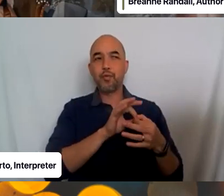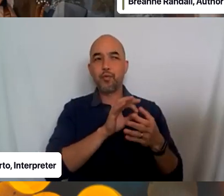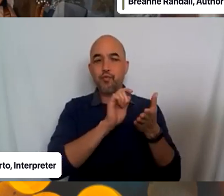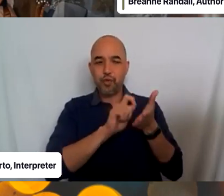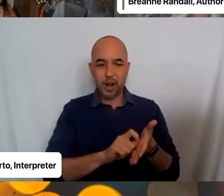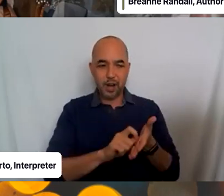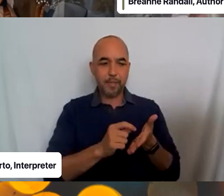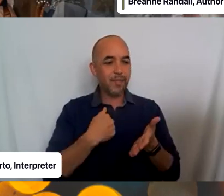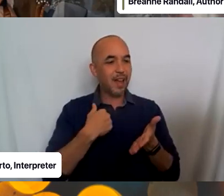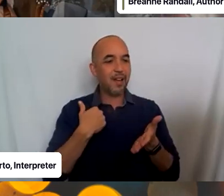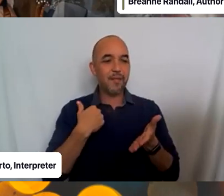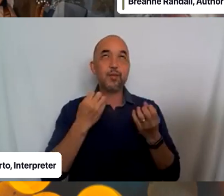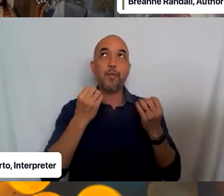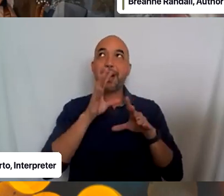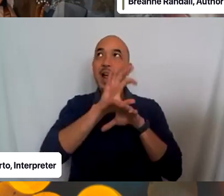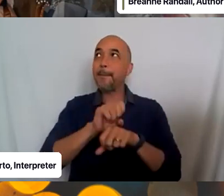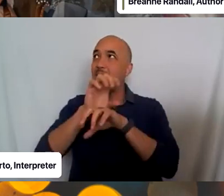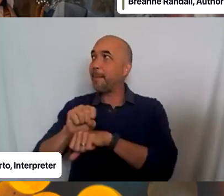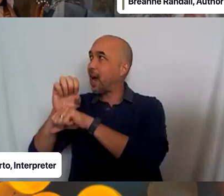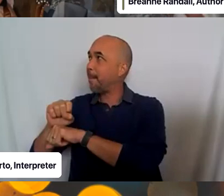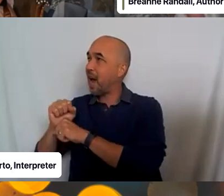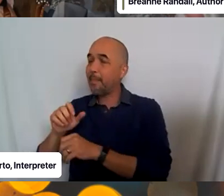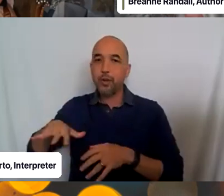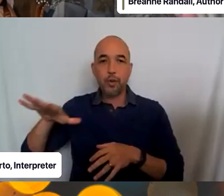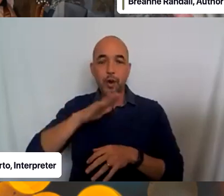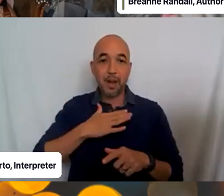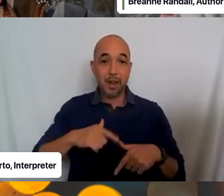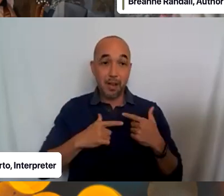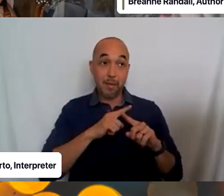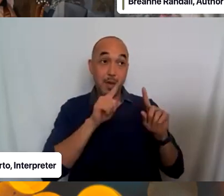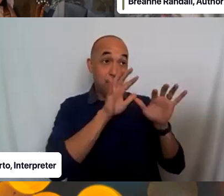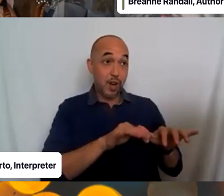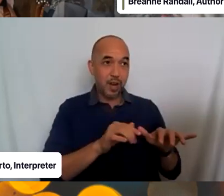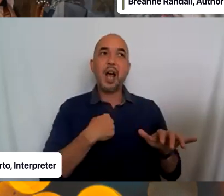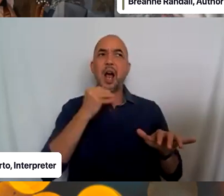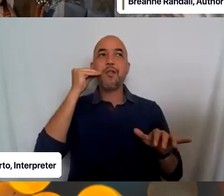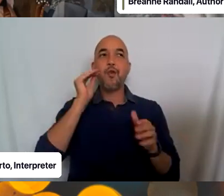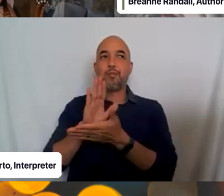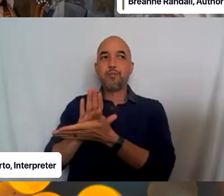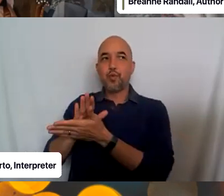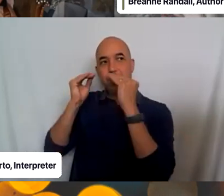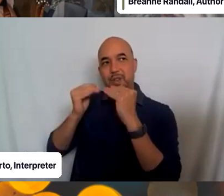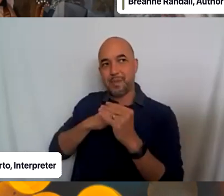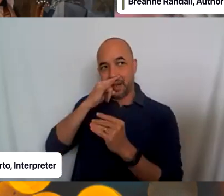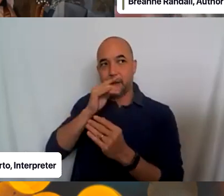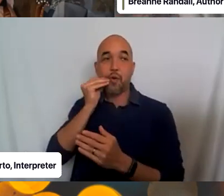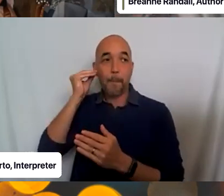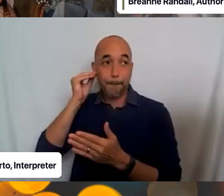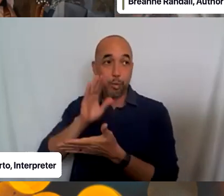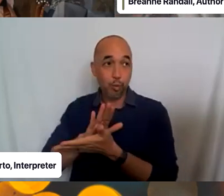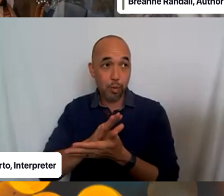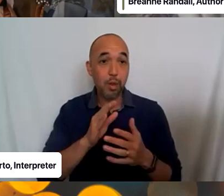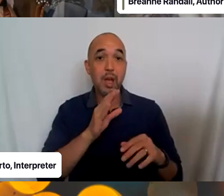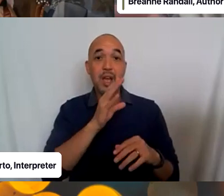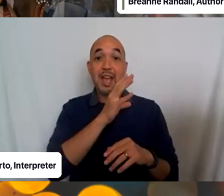things. But when it comes to writing, because I homeschool my kids, and so, and working